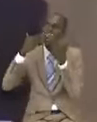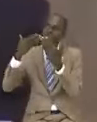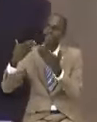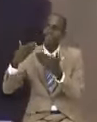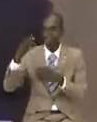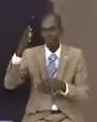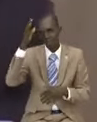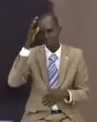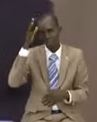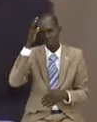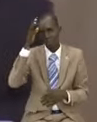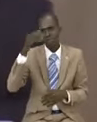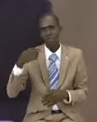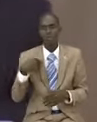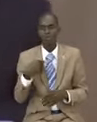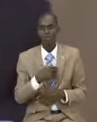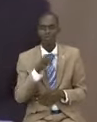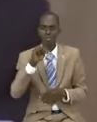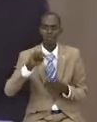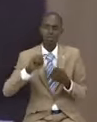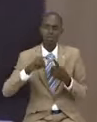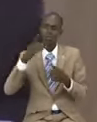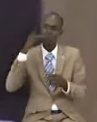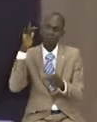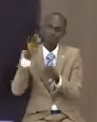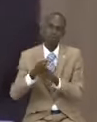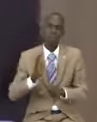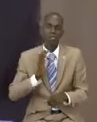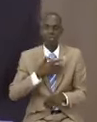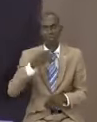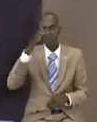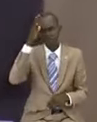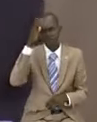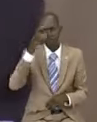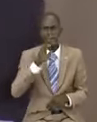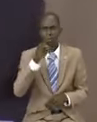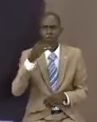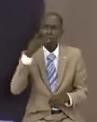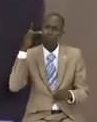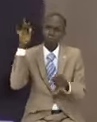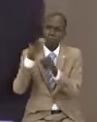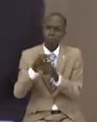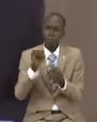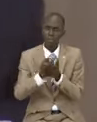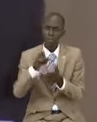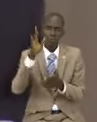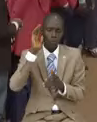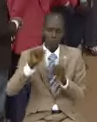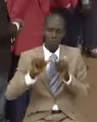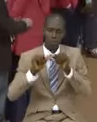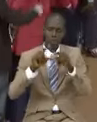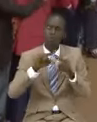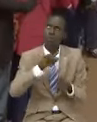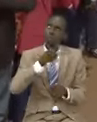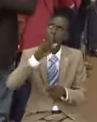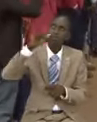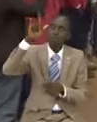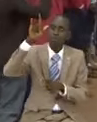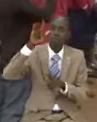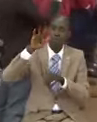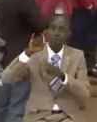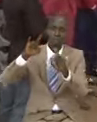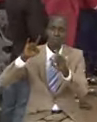We need to give him a promise. Are you promising him that you will keep on swearing?